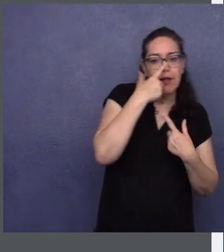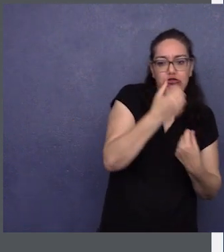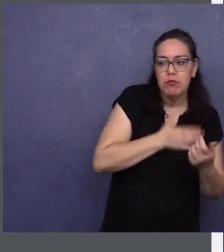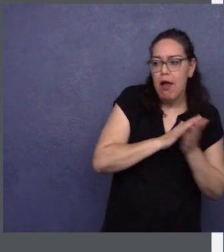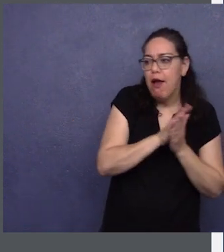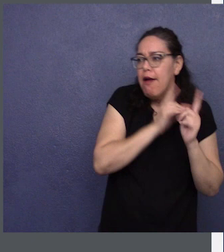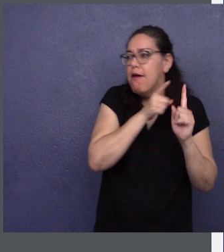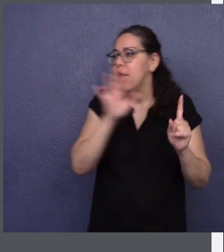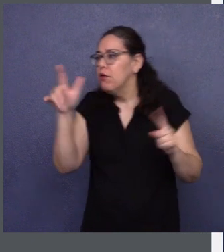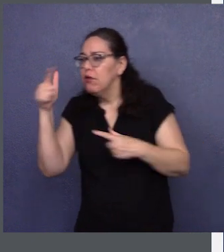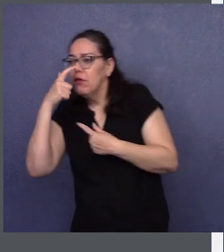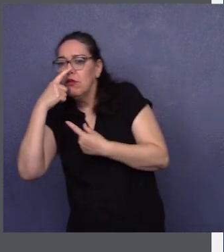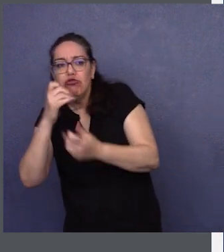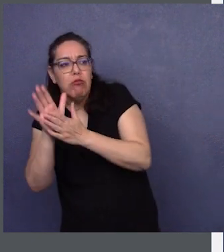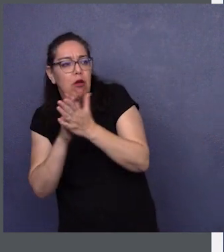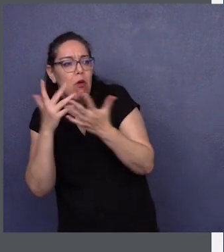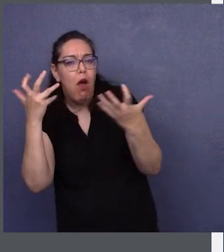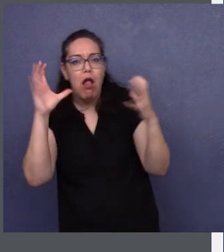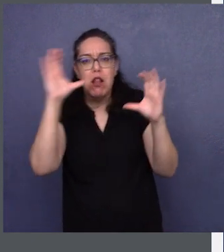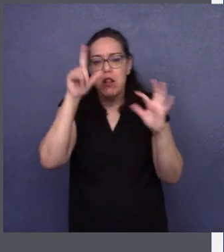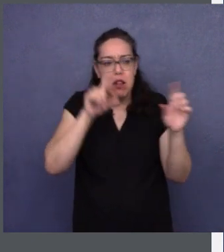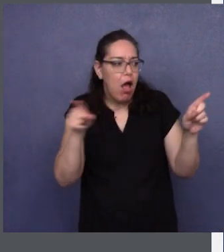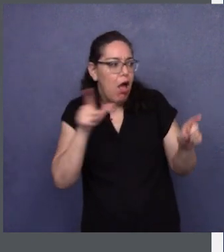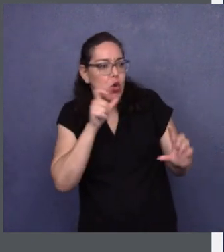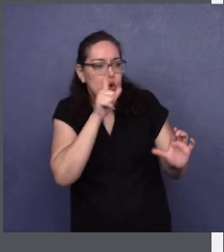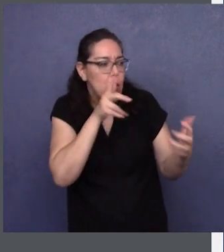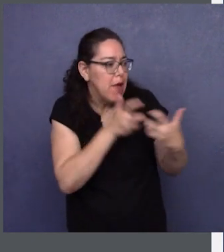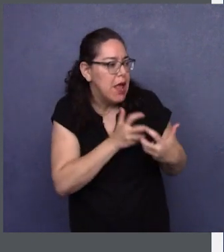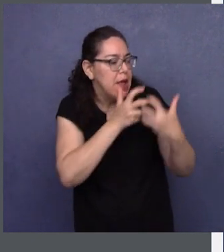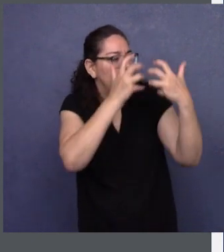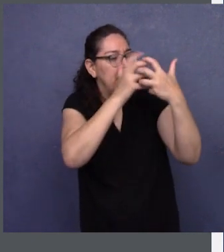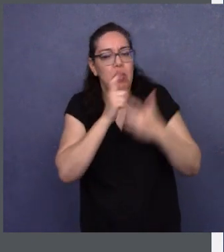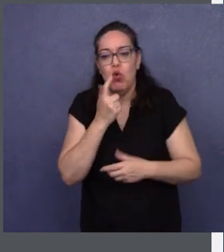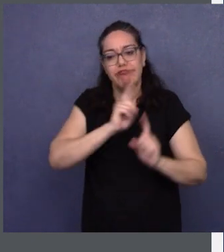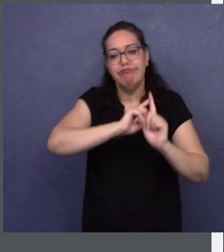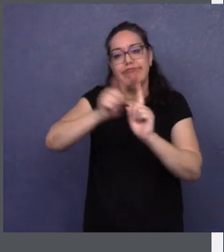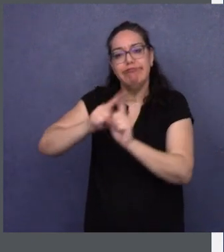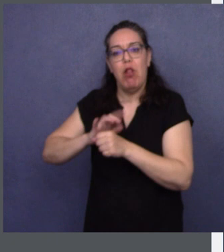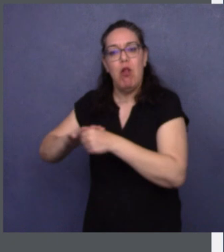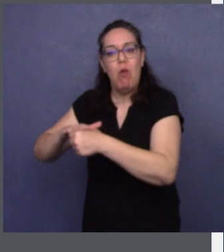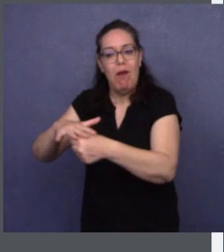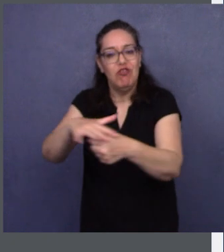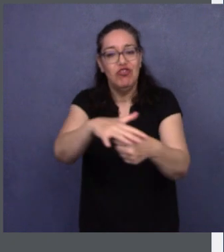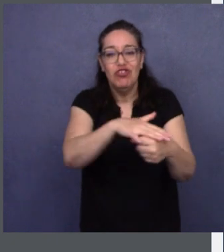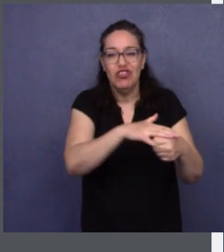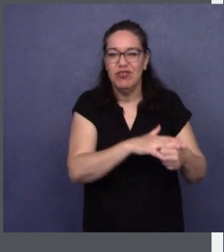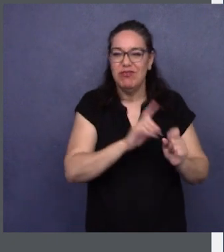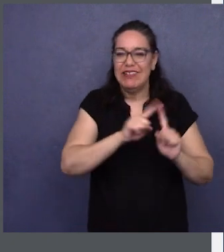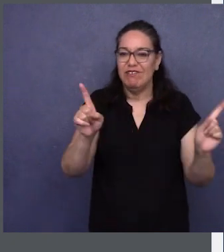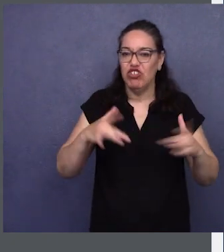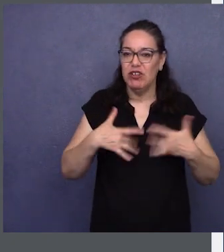no, these are all locations. So these mixers are in different locations, you know,